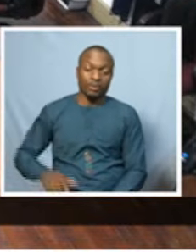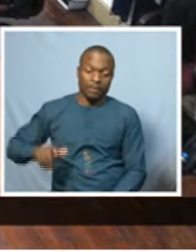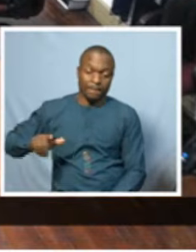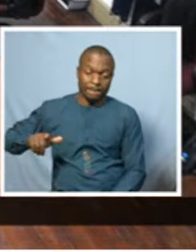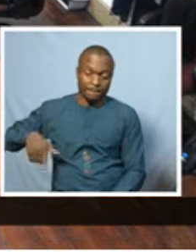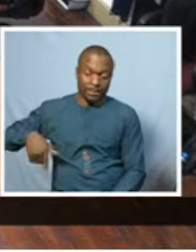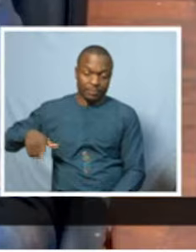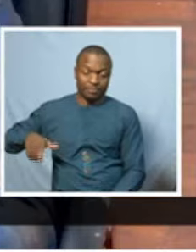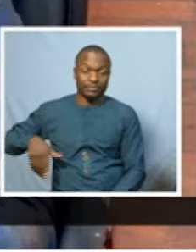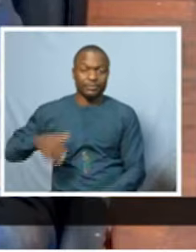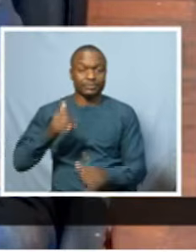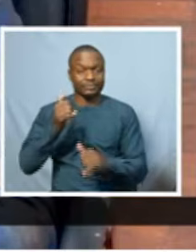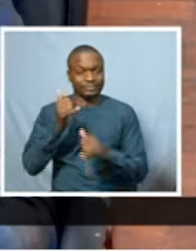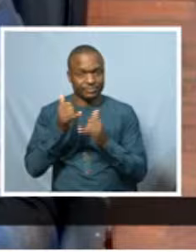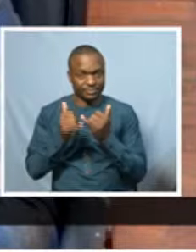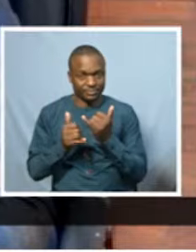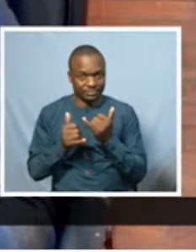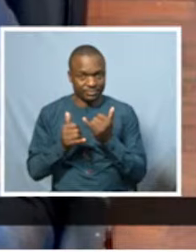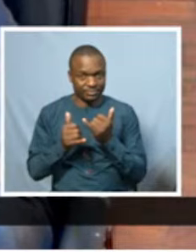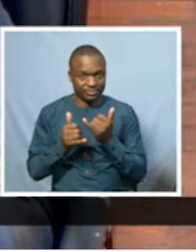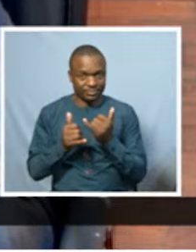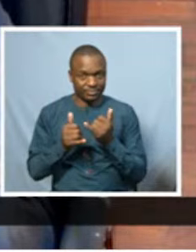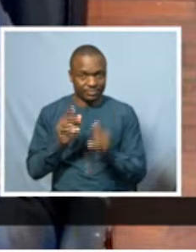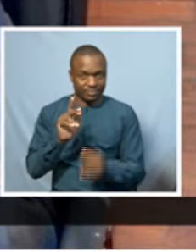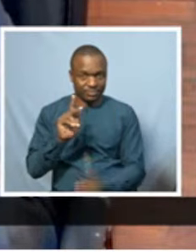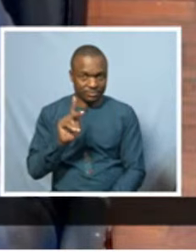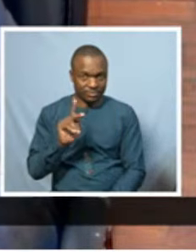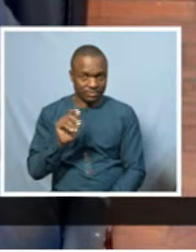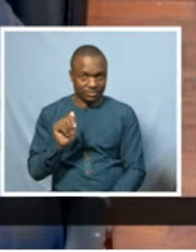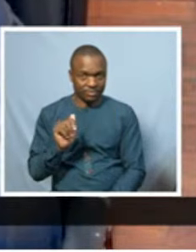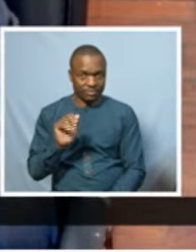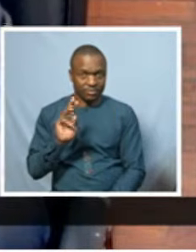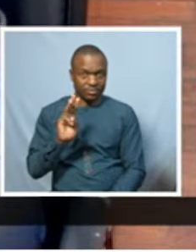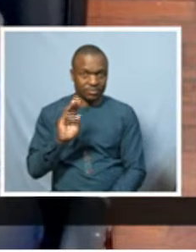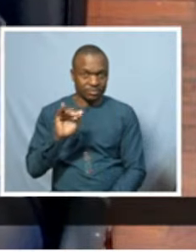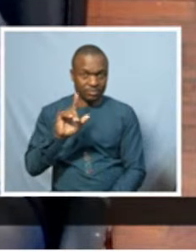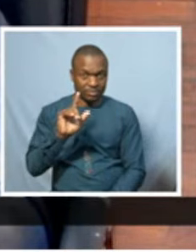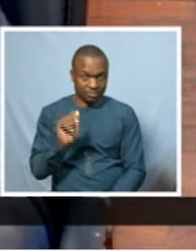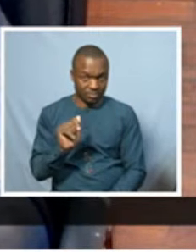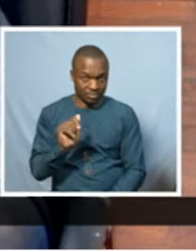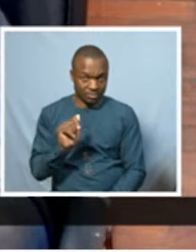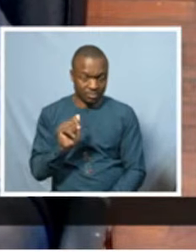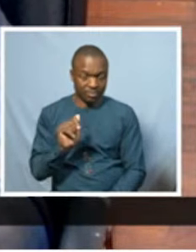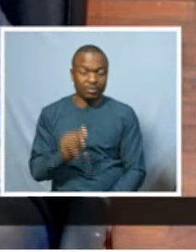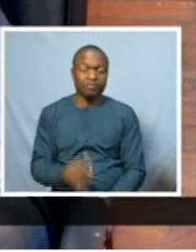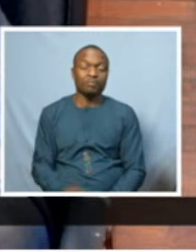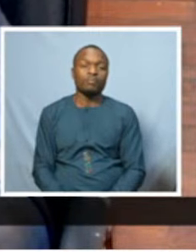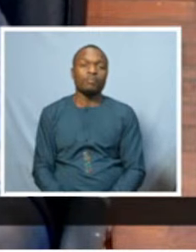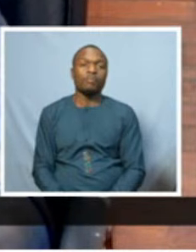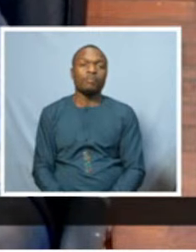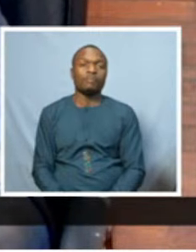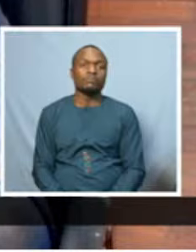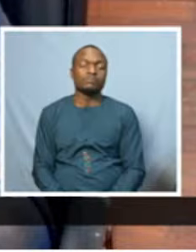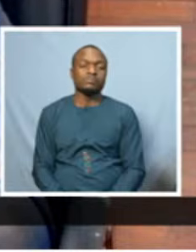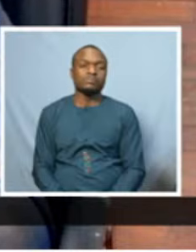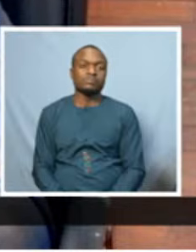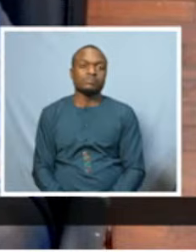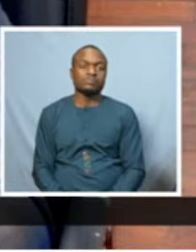delayed completion of the so-called Kawila, and on there,